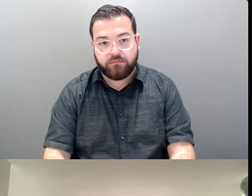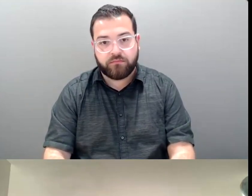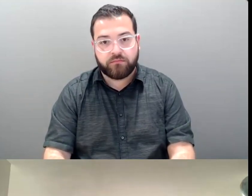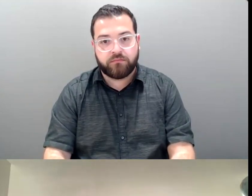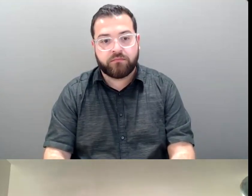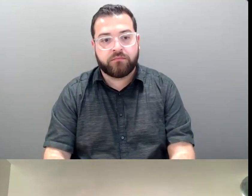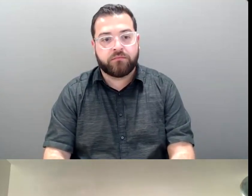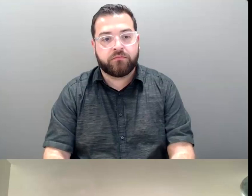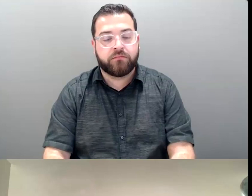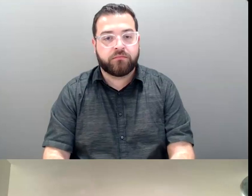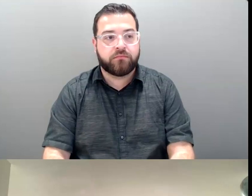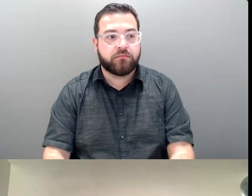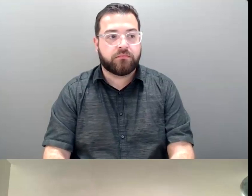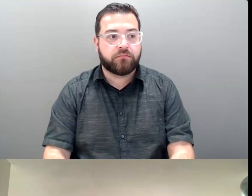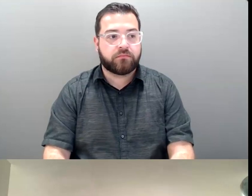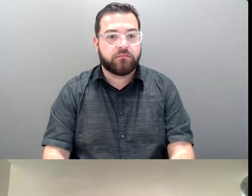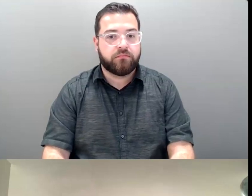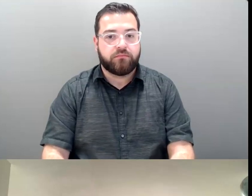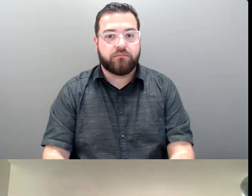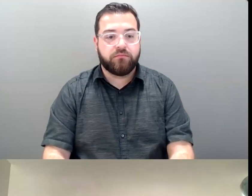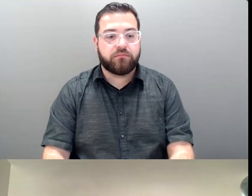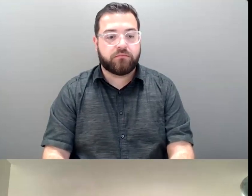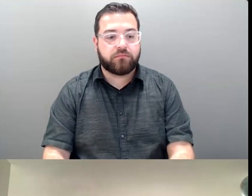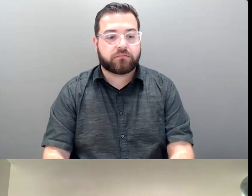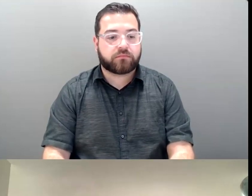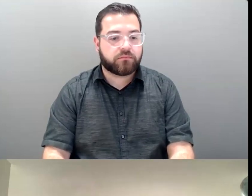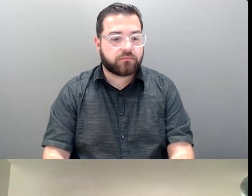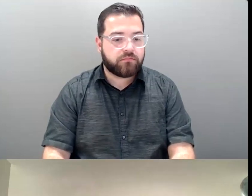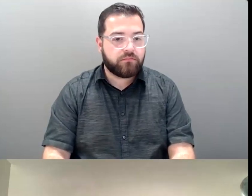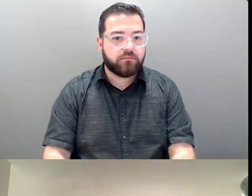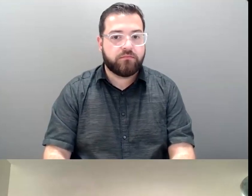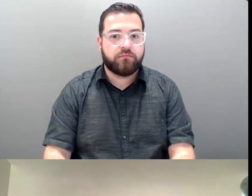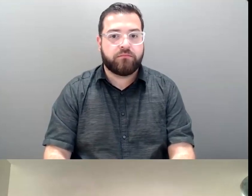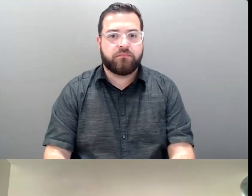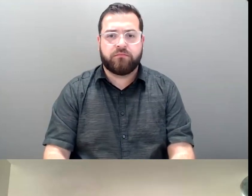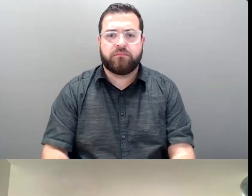And I'm gonna, my Canva didn't restart, so I'm gonna just,